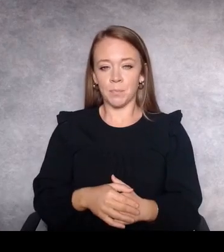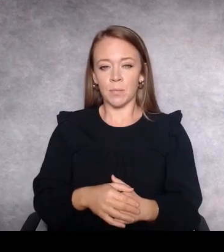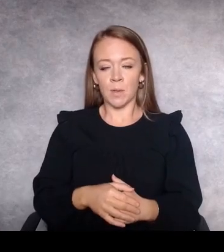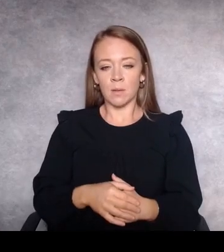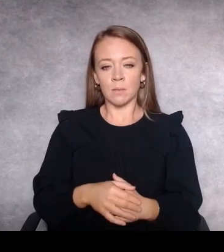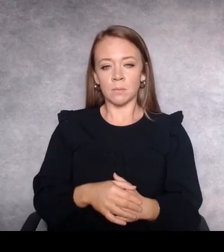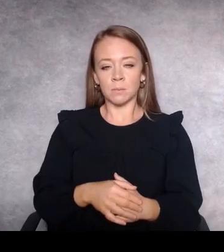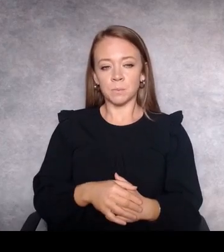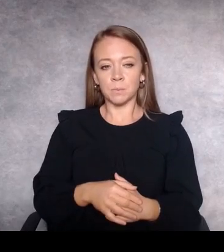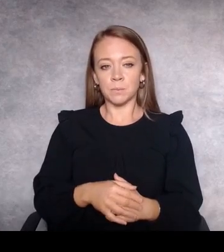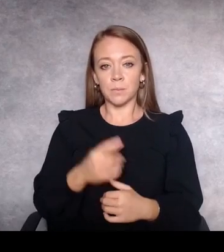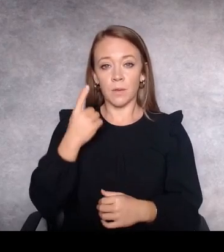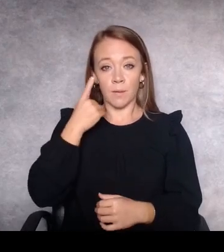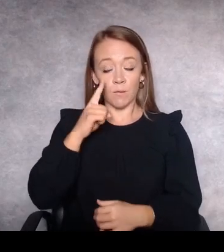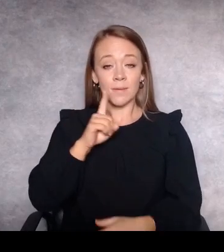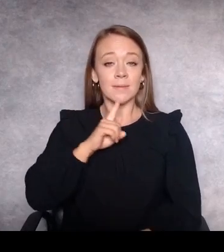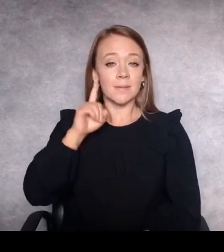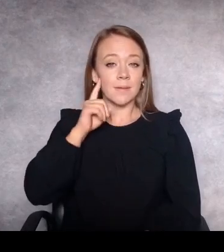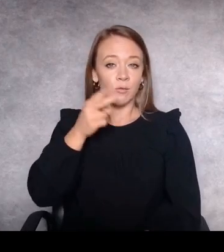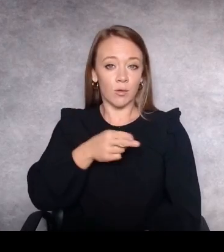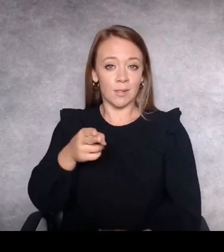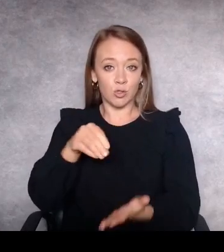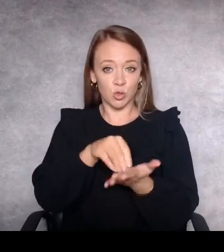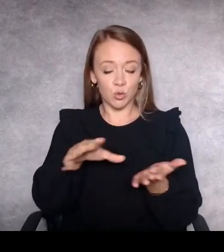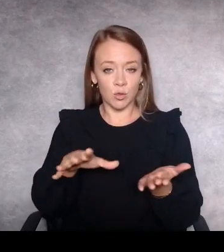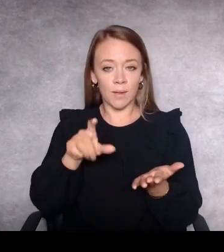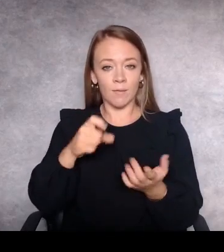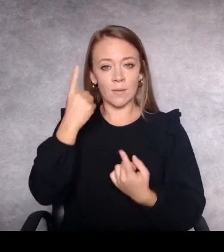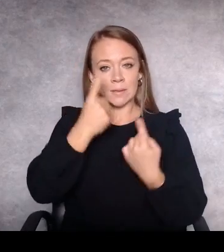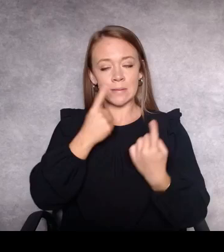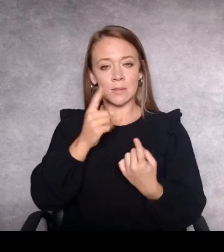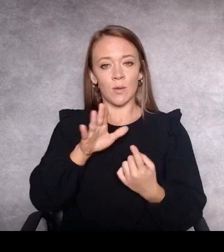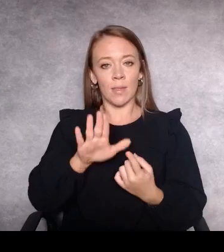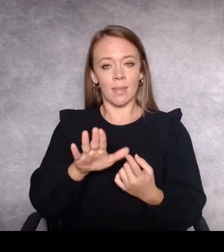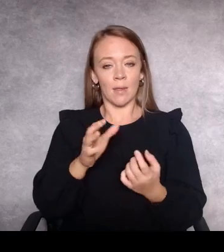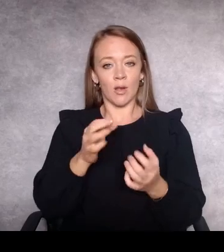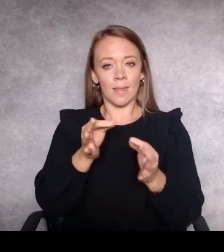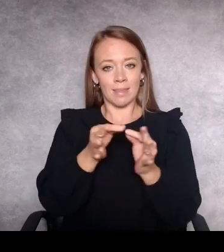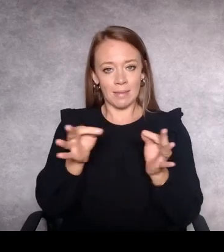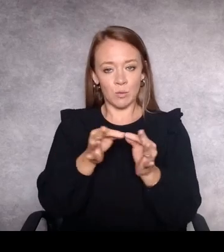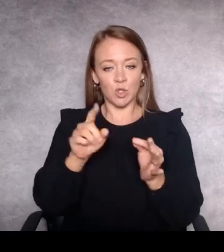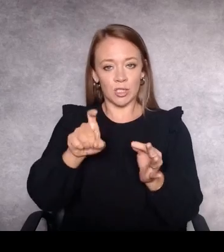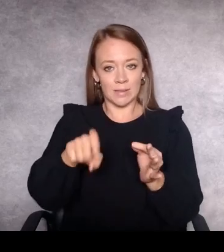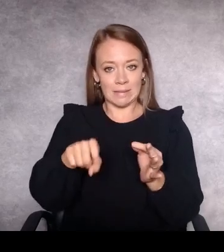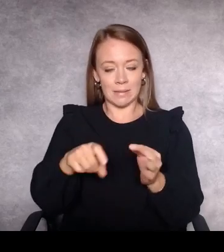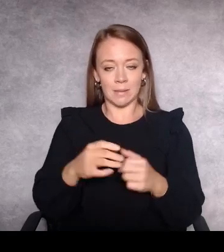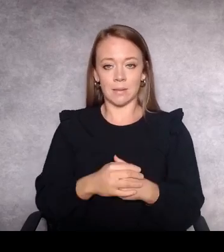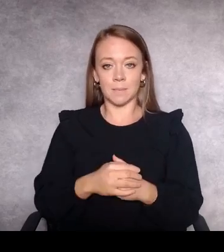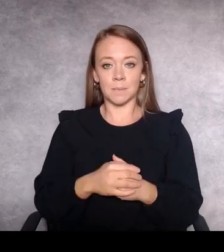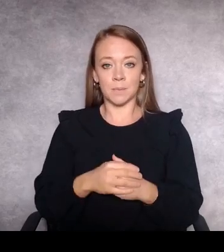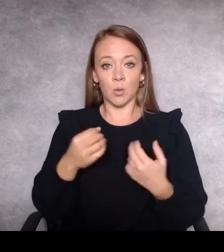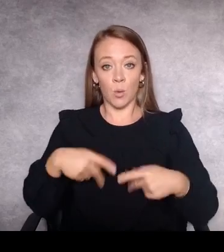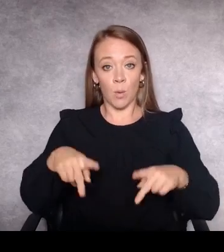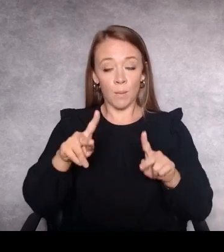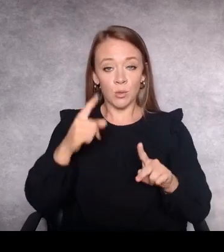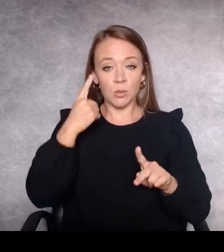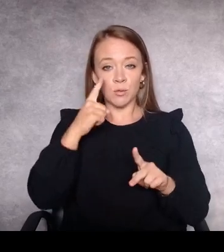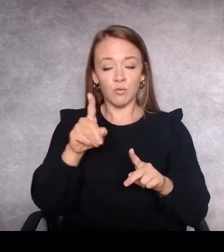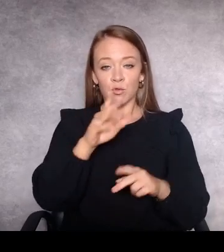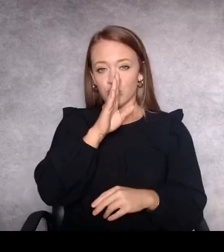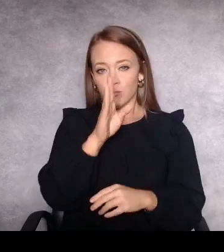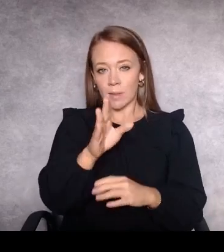For a student who is deaf or hard of hearing, consider the student's language and communication needs and opportunities for